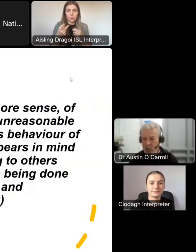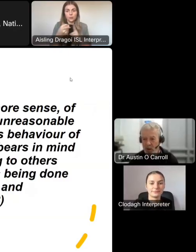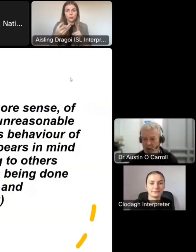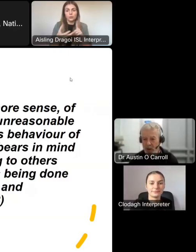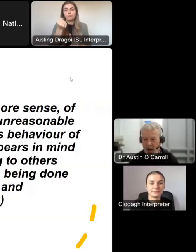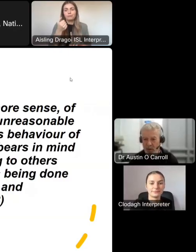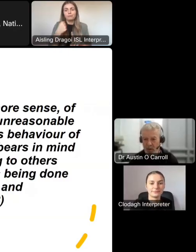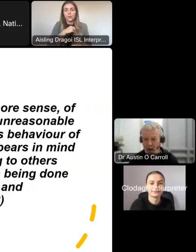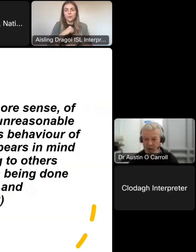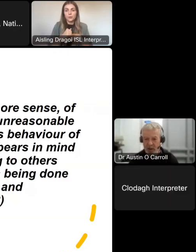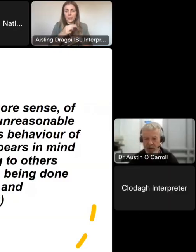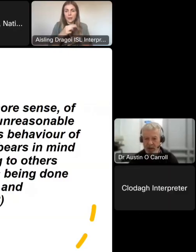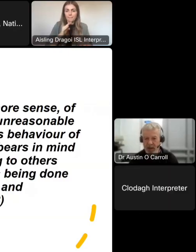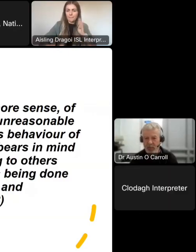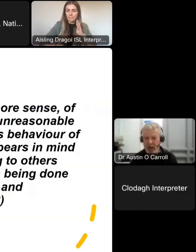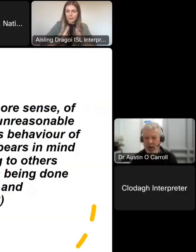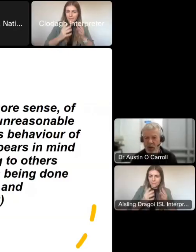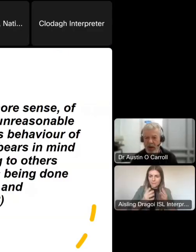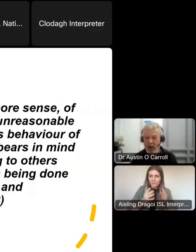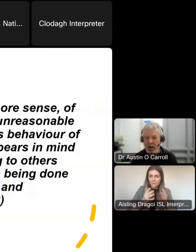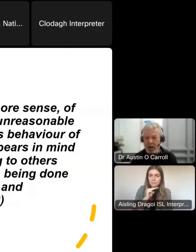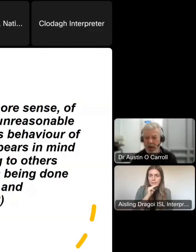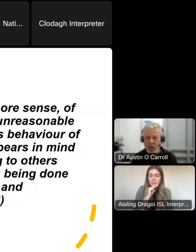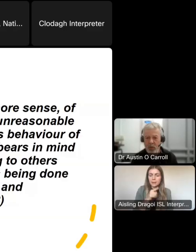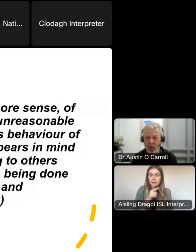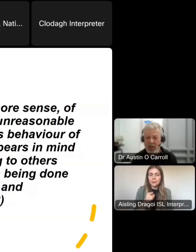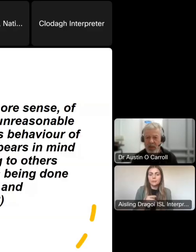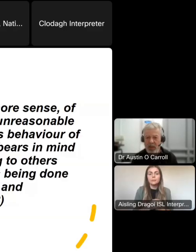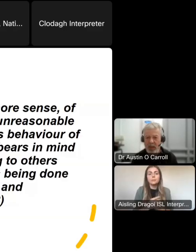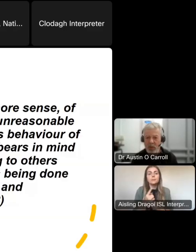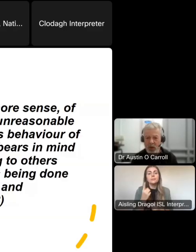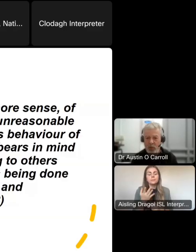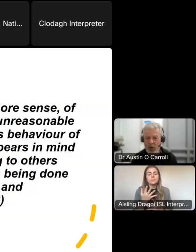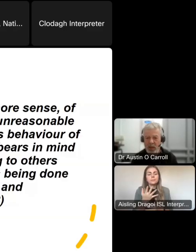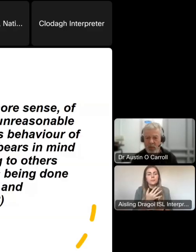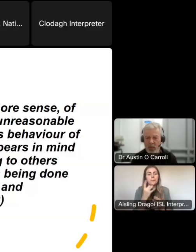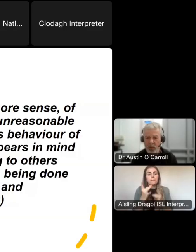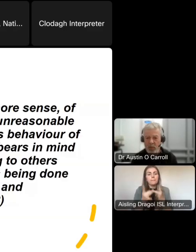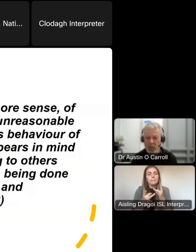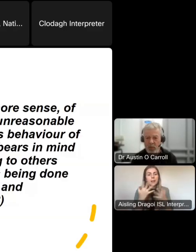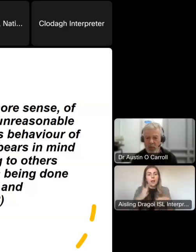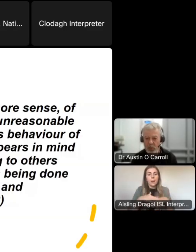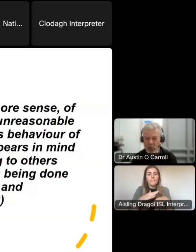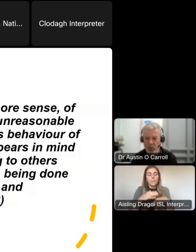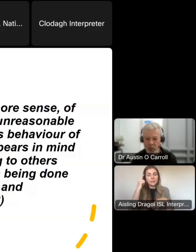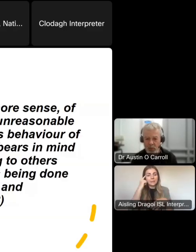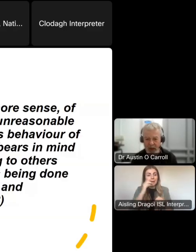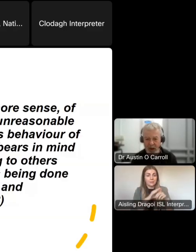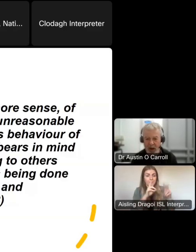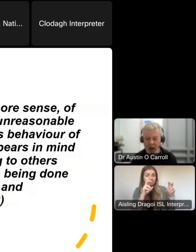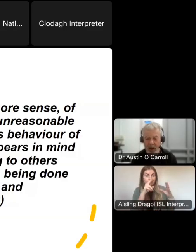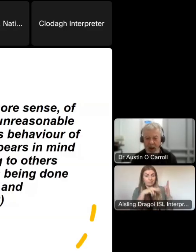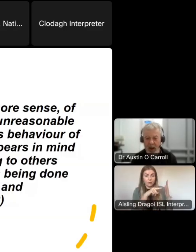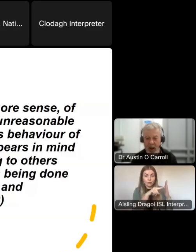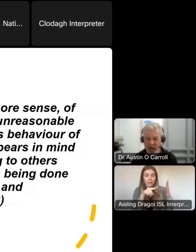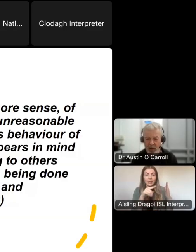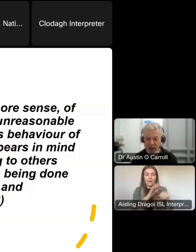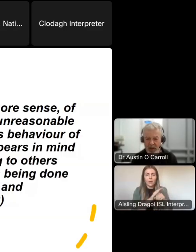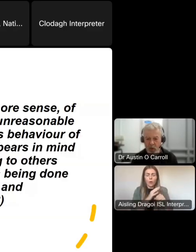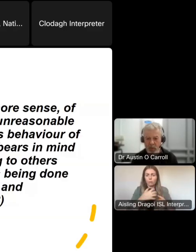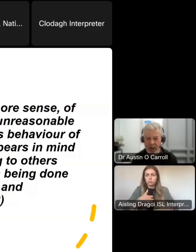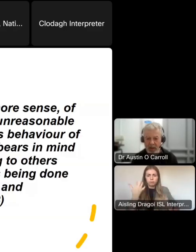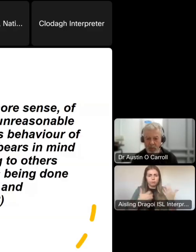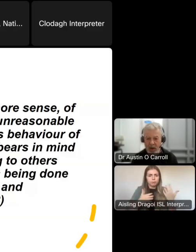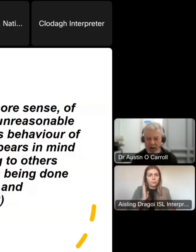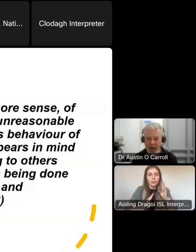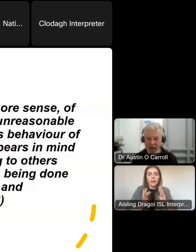As one commentator said, it makes a great deal more sense of much of the seemingly unreasonable behavior or outrageous behavior of many adults if